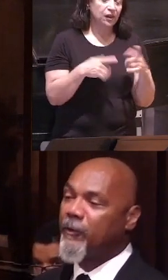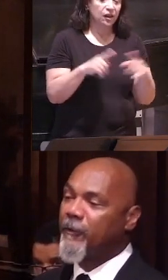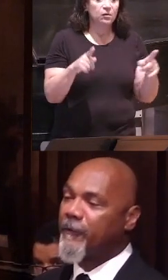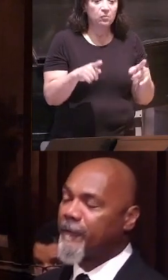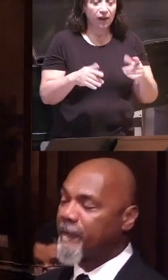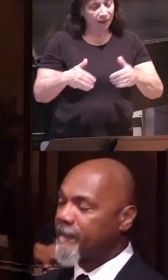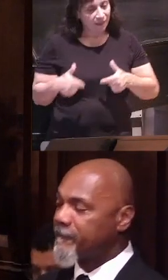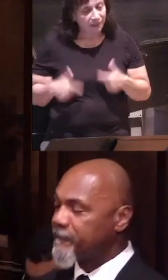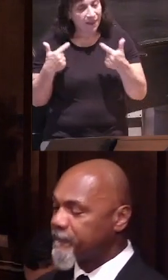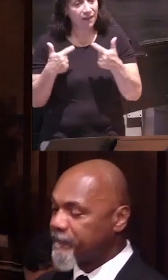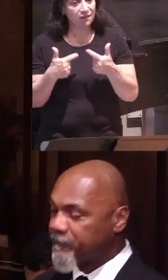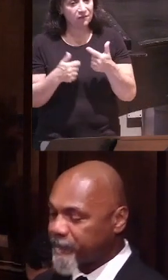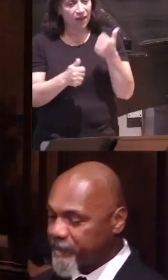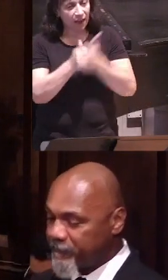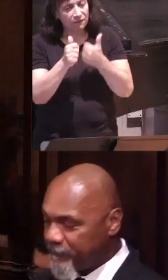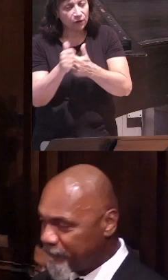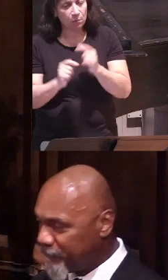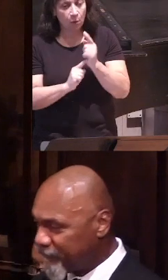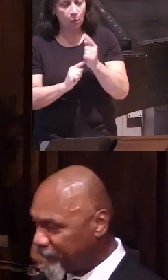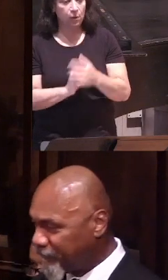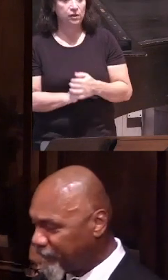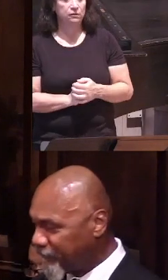but to live each moment.